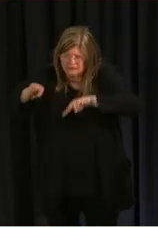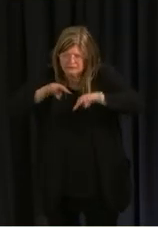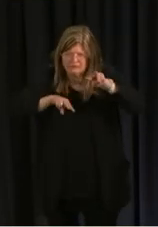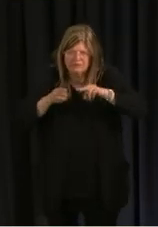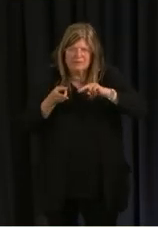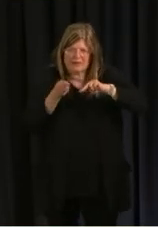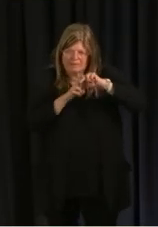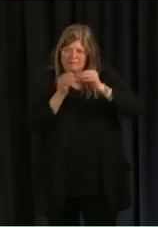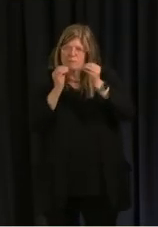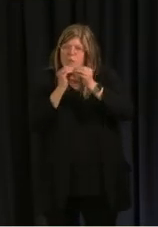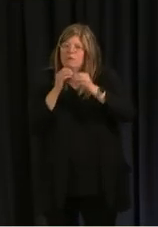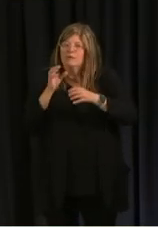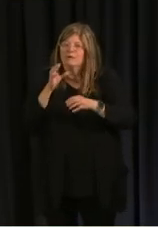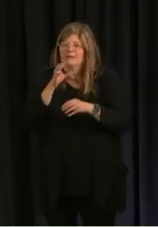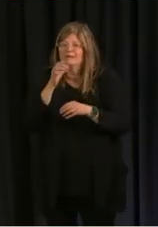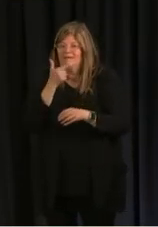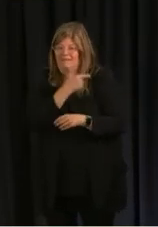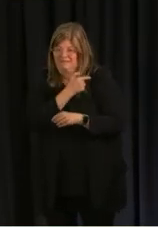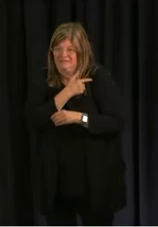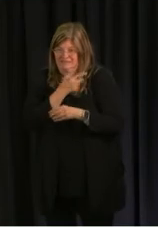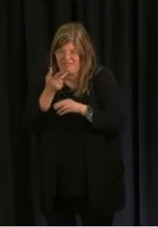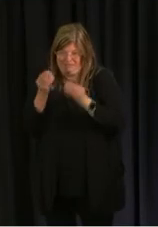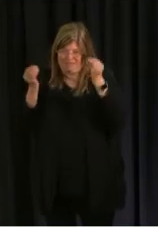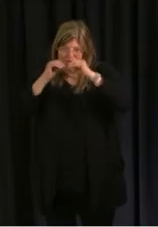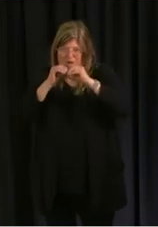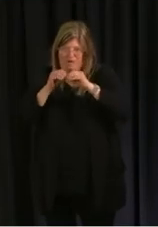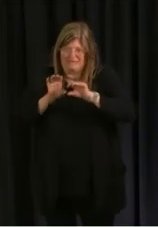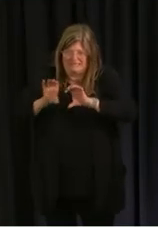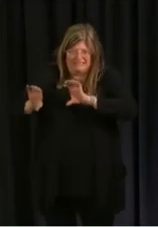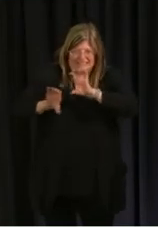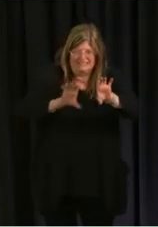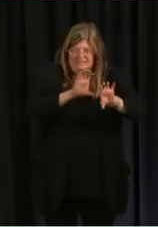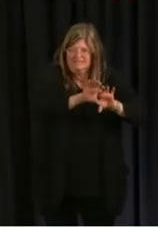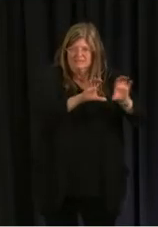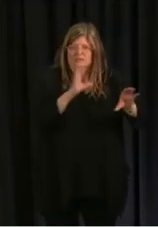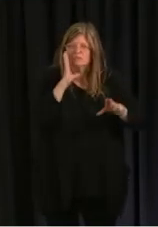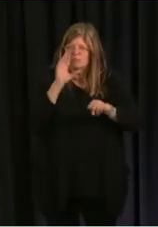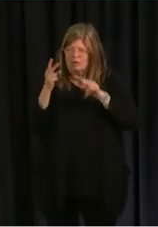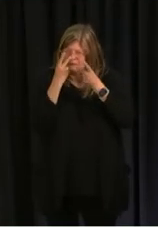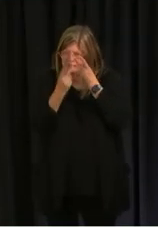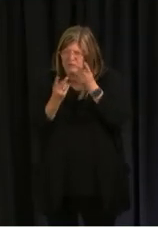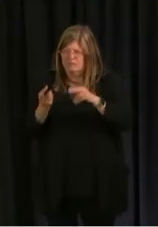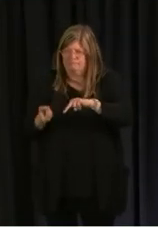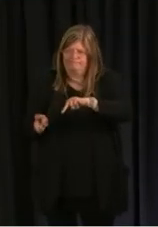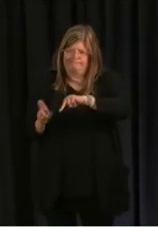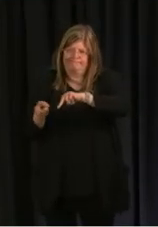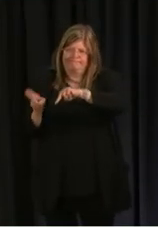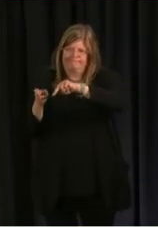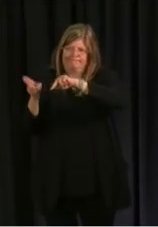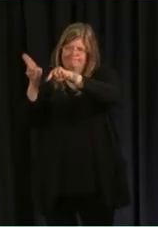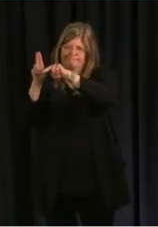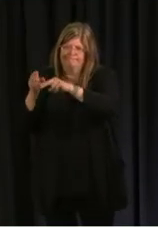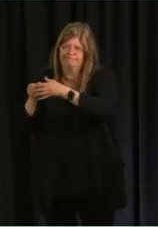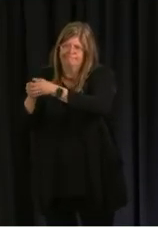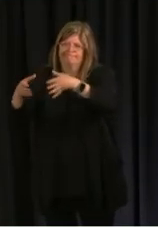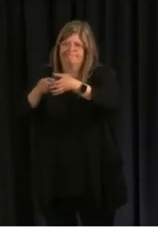grow over this next month as well. So more and more doctors' offices will have vaccine for their patients.